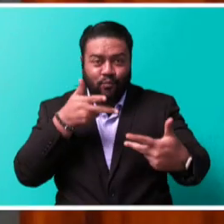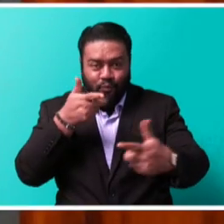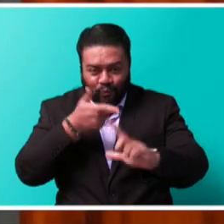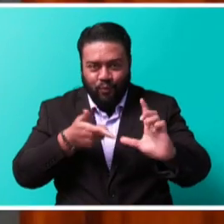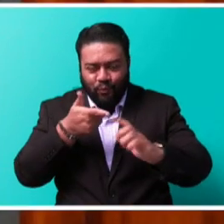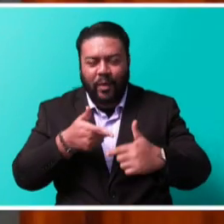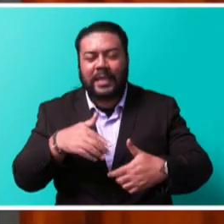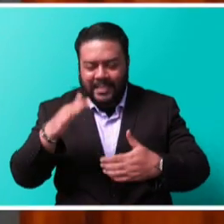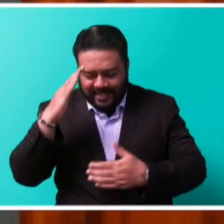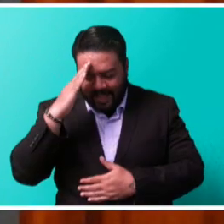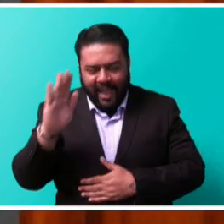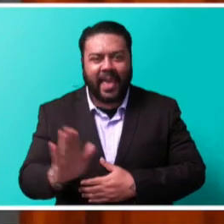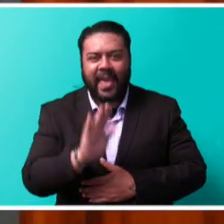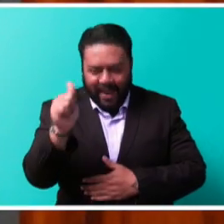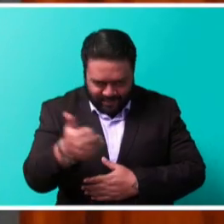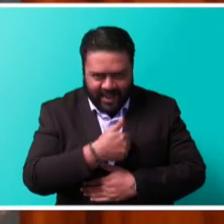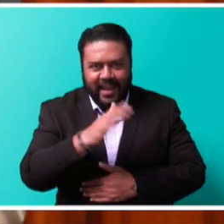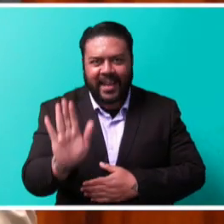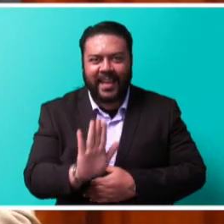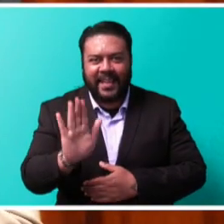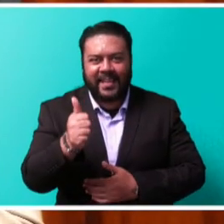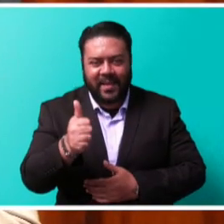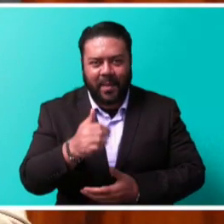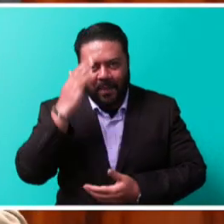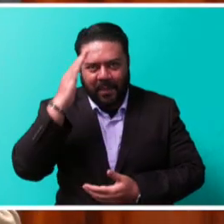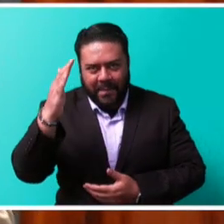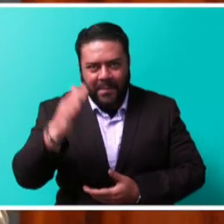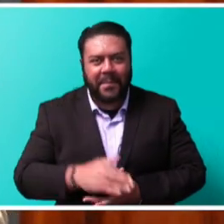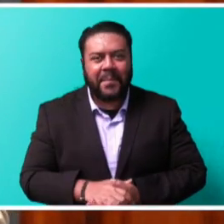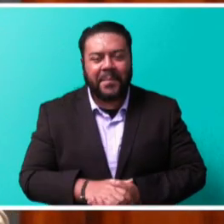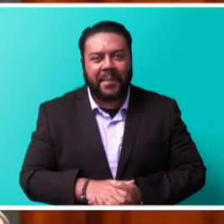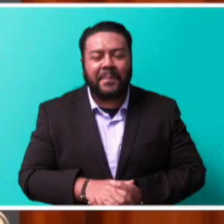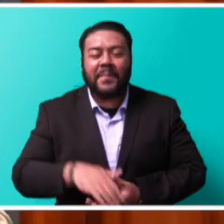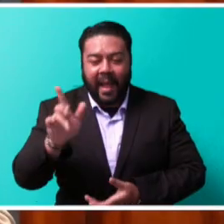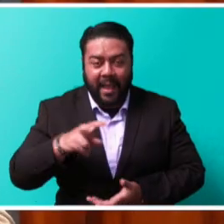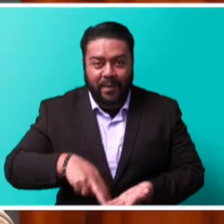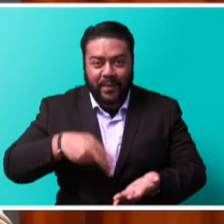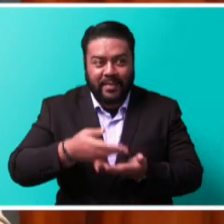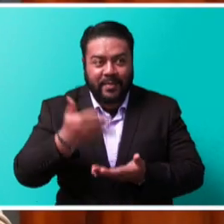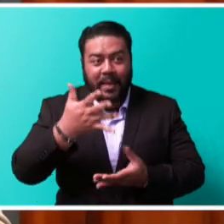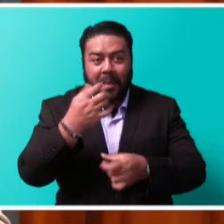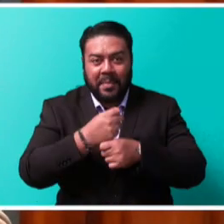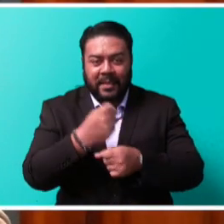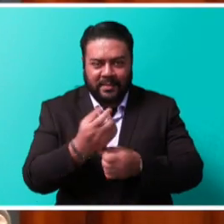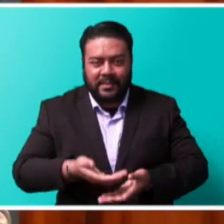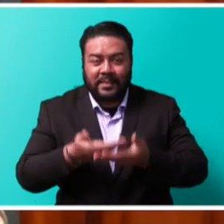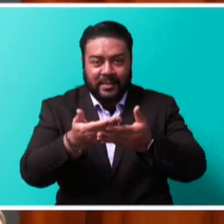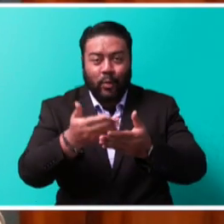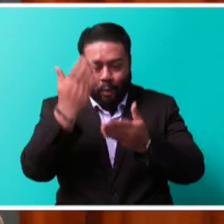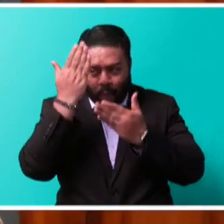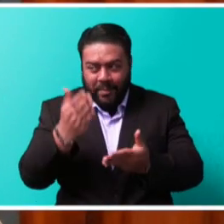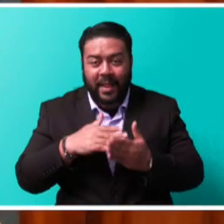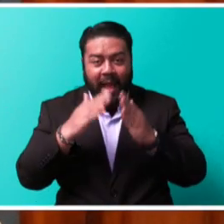Ms. Winaka. Honourable Speaker, I rise this morning to provide an update to this Honourable House on